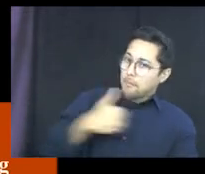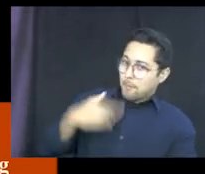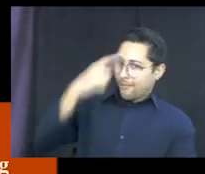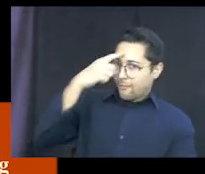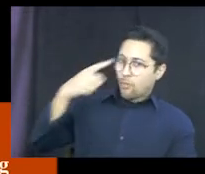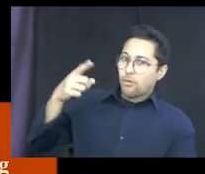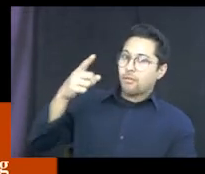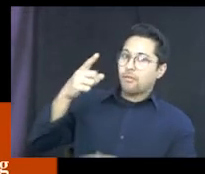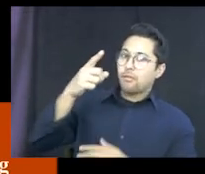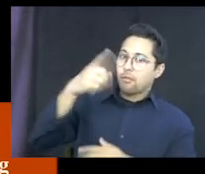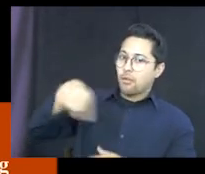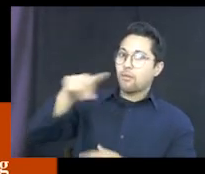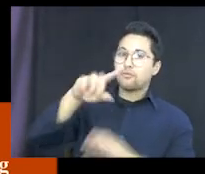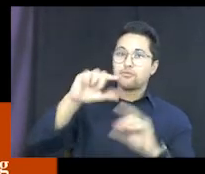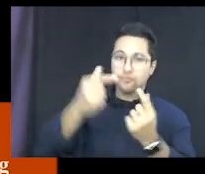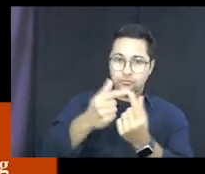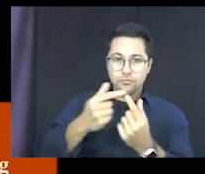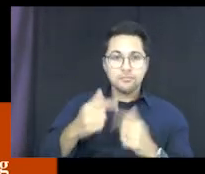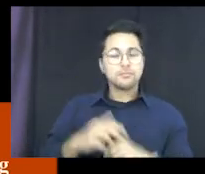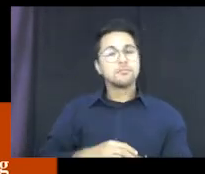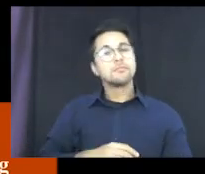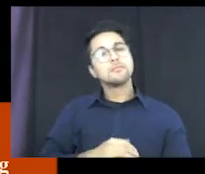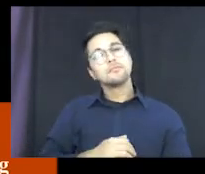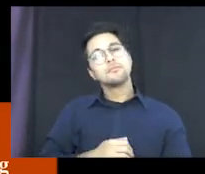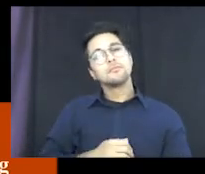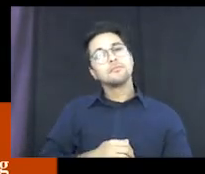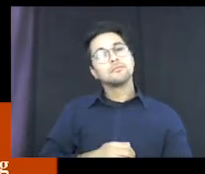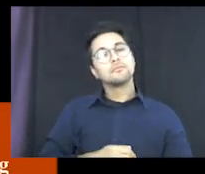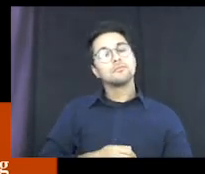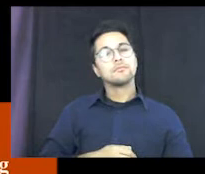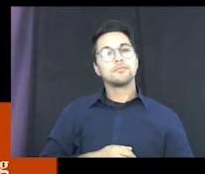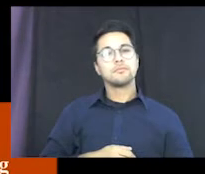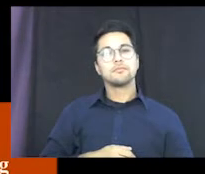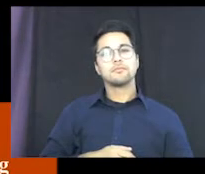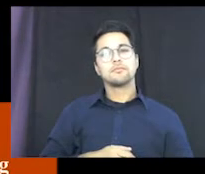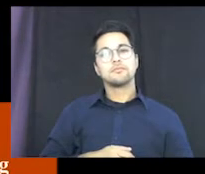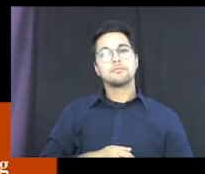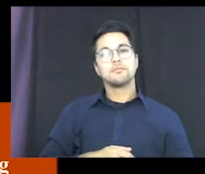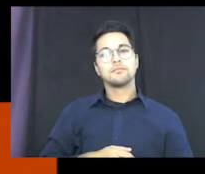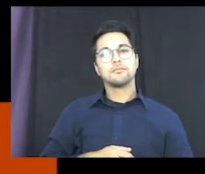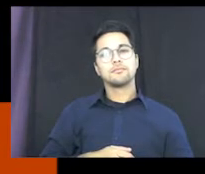groups that have been shared with me.